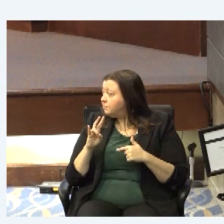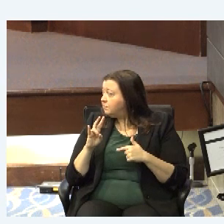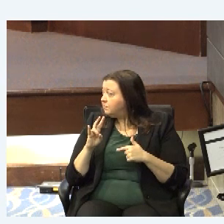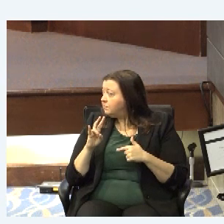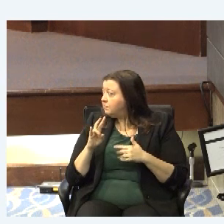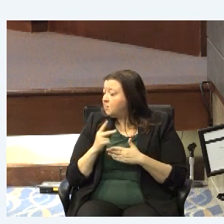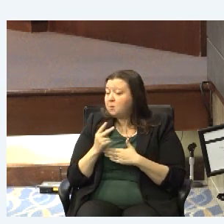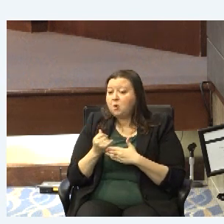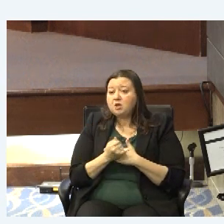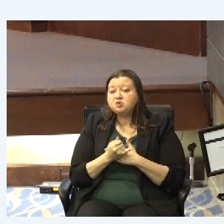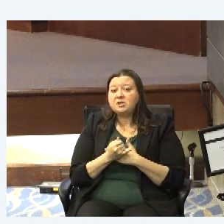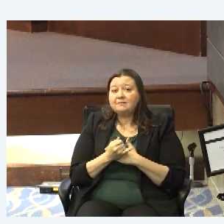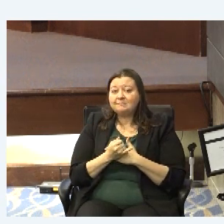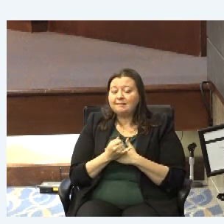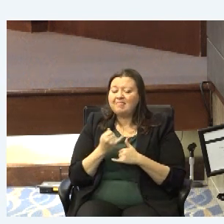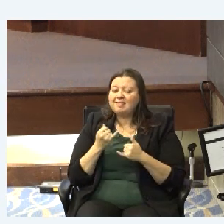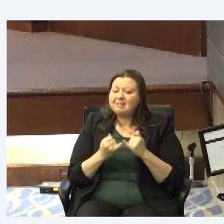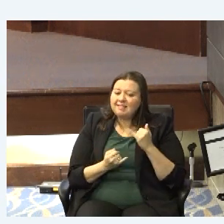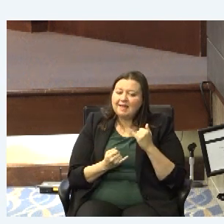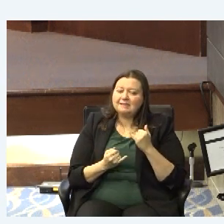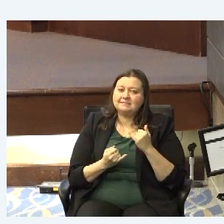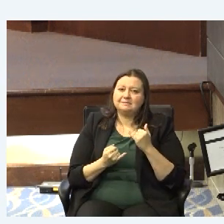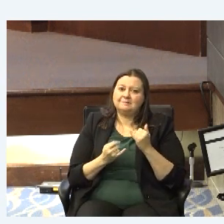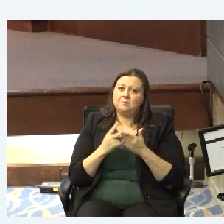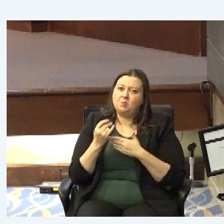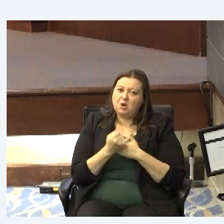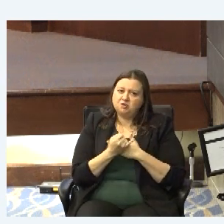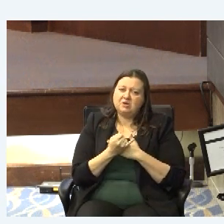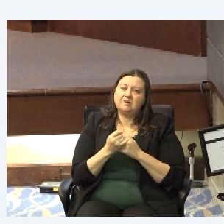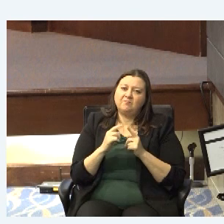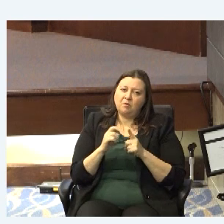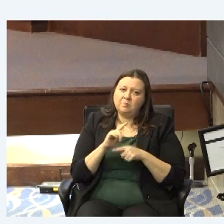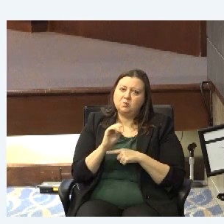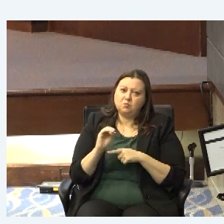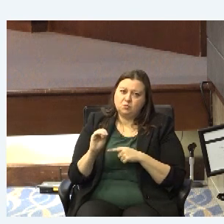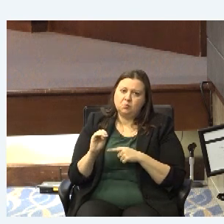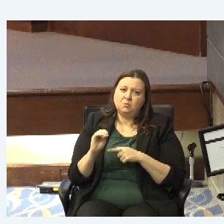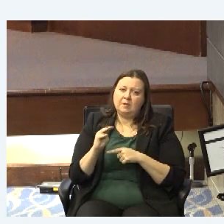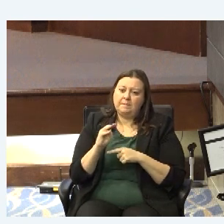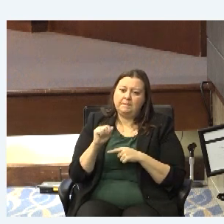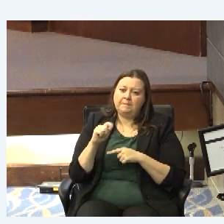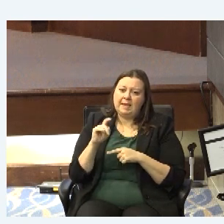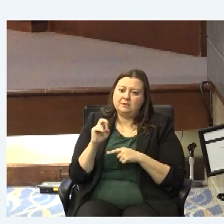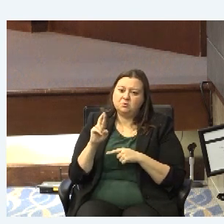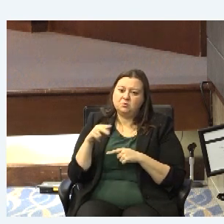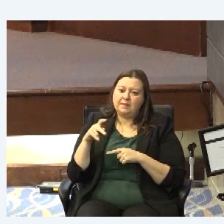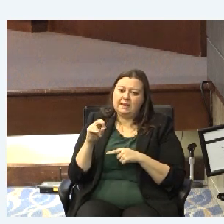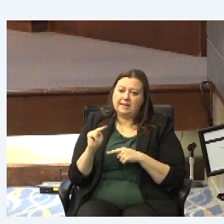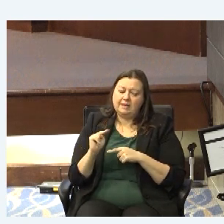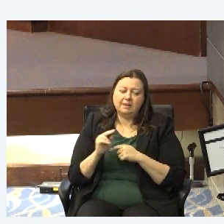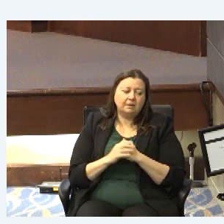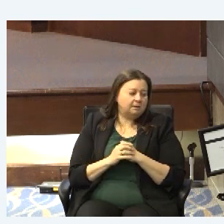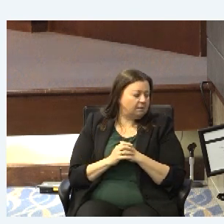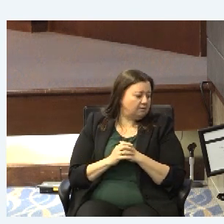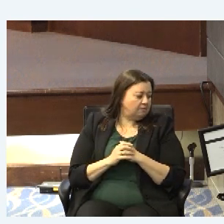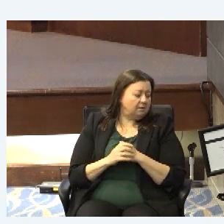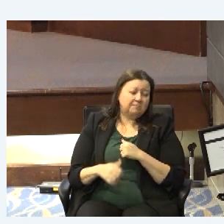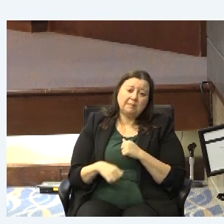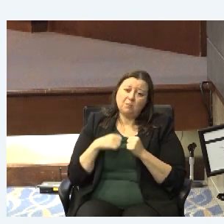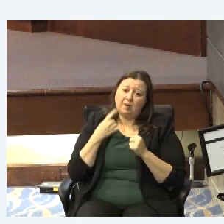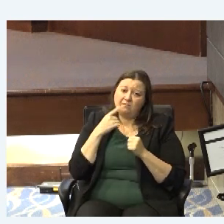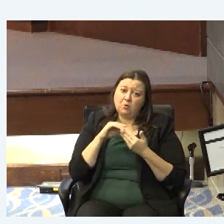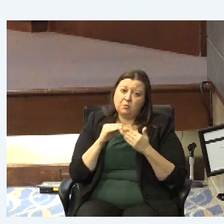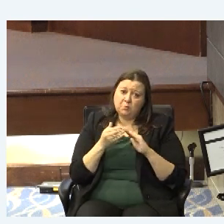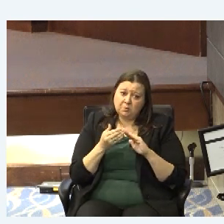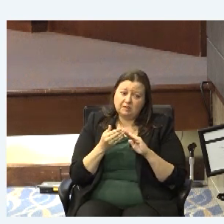last project of the original zoo master plan. So something really to be proud of for the community,